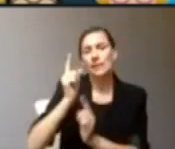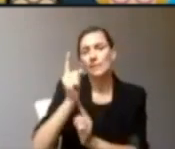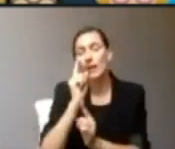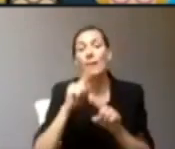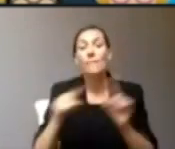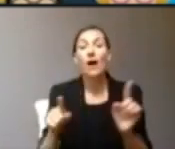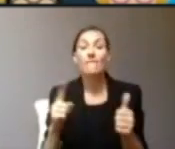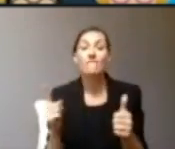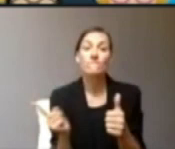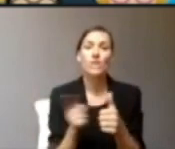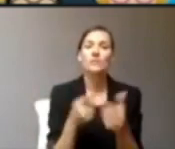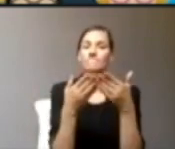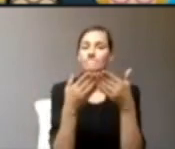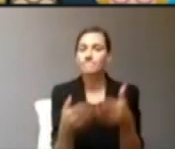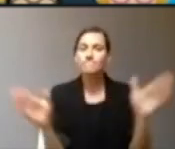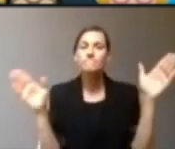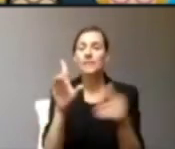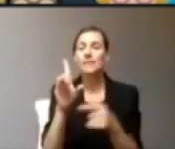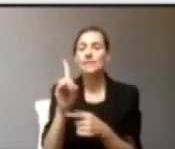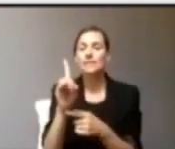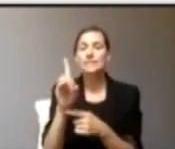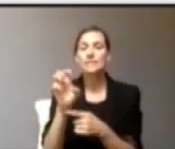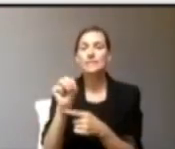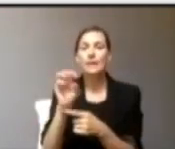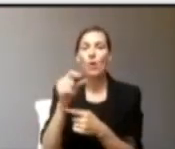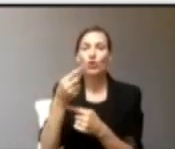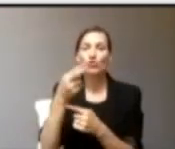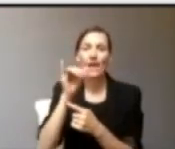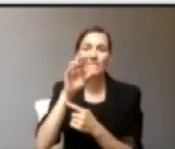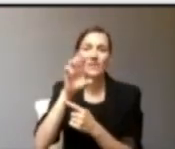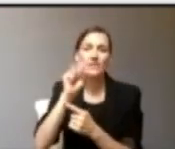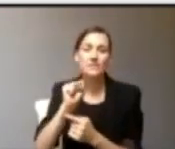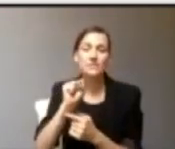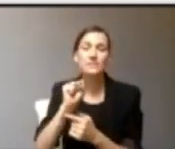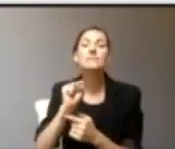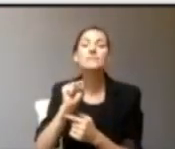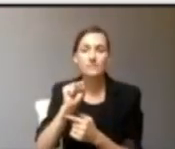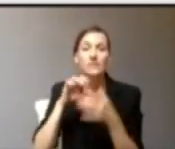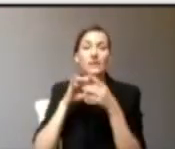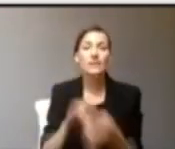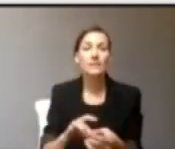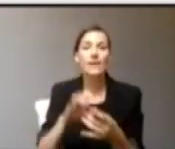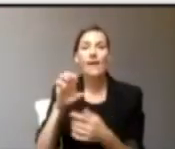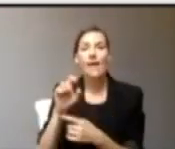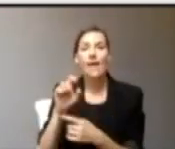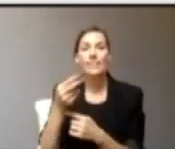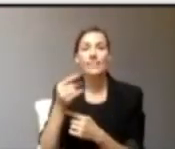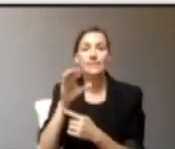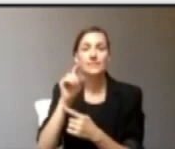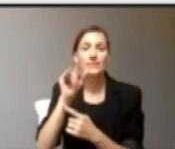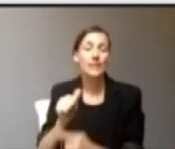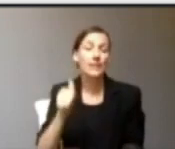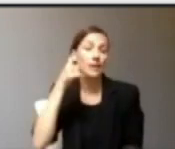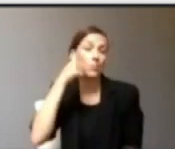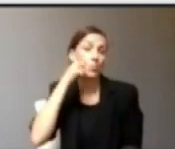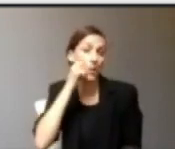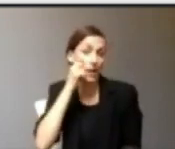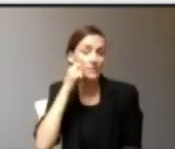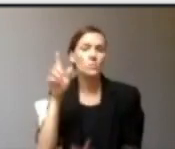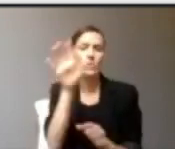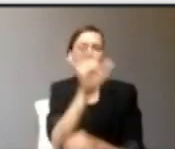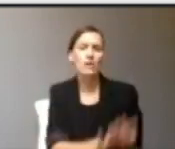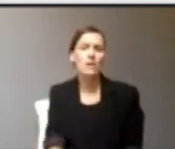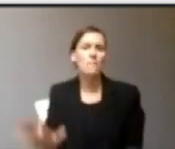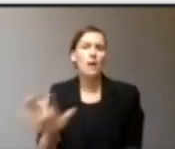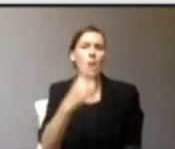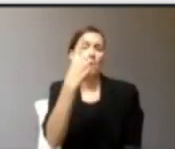of the demographics. So if we could go to the next slide. So in terms of ethnicity and race, we're about half